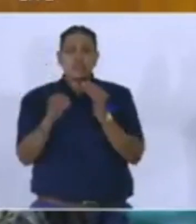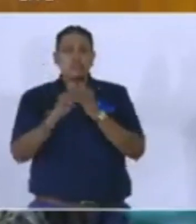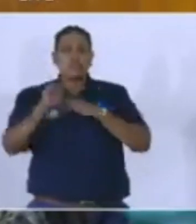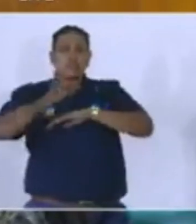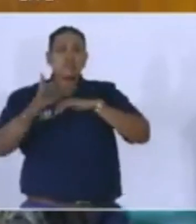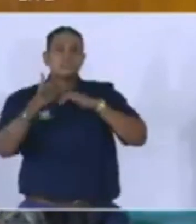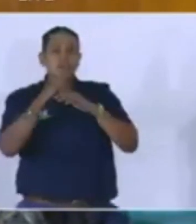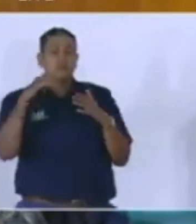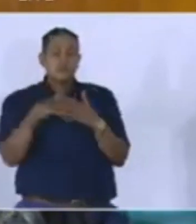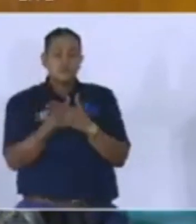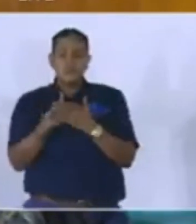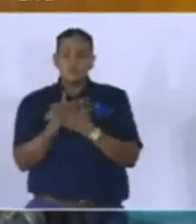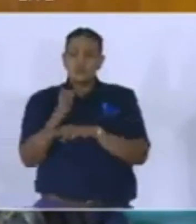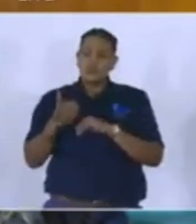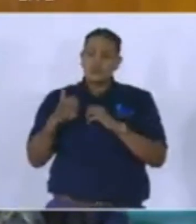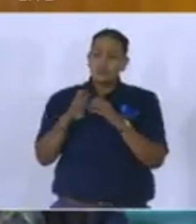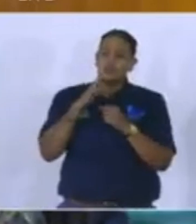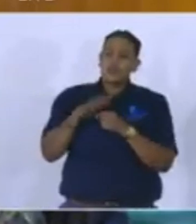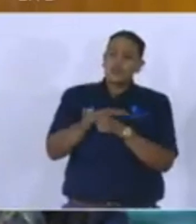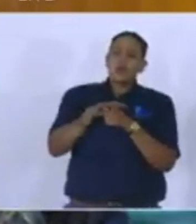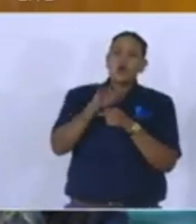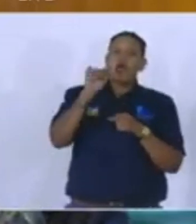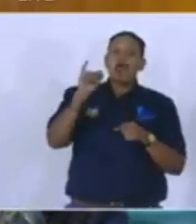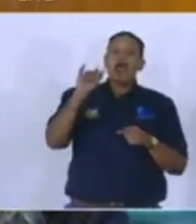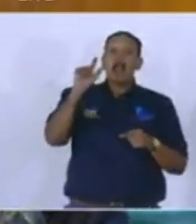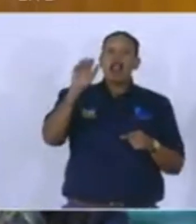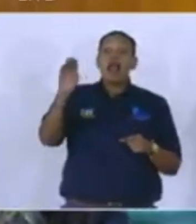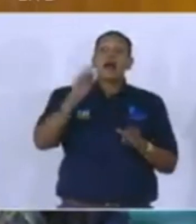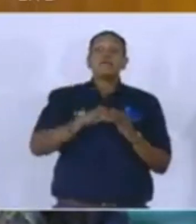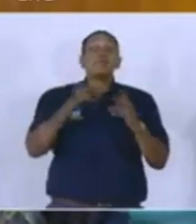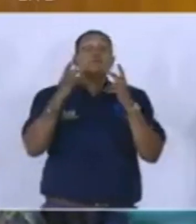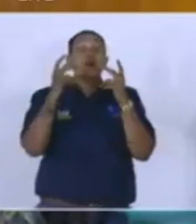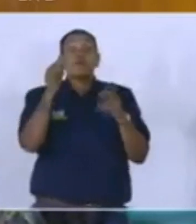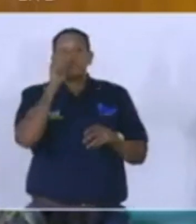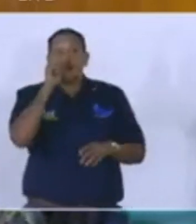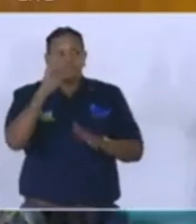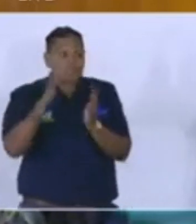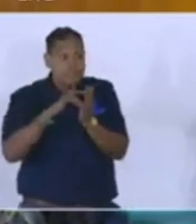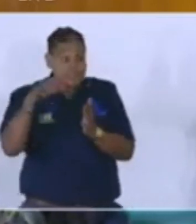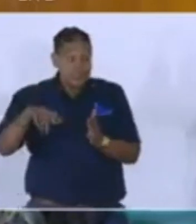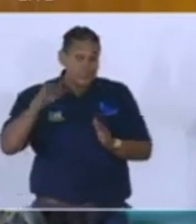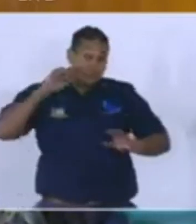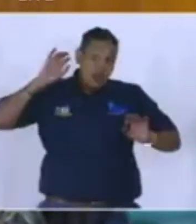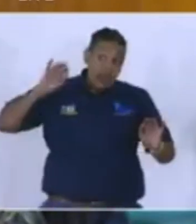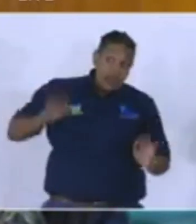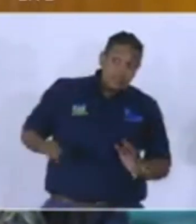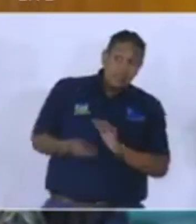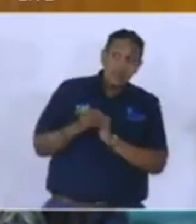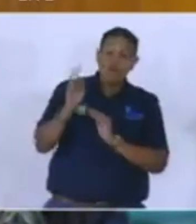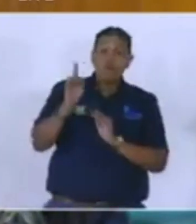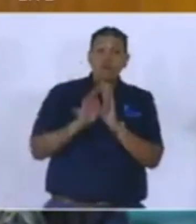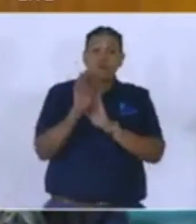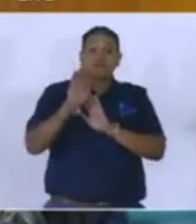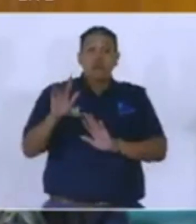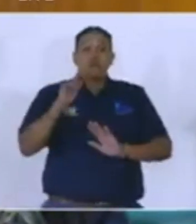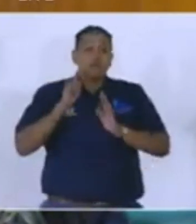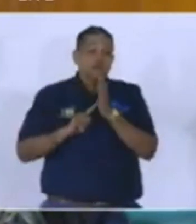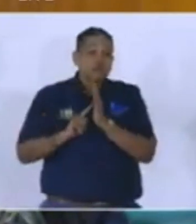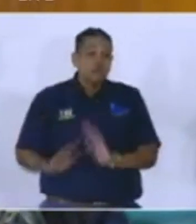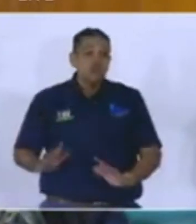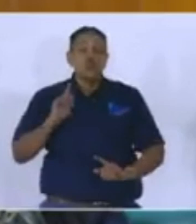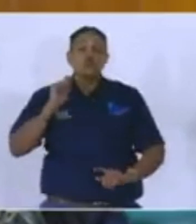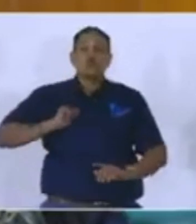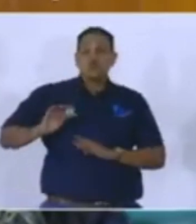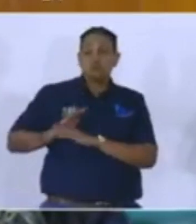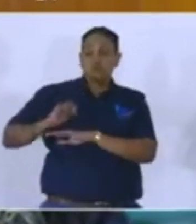a cutting-edge local AI lab, a public-private center of excellence where developers, researchers,